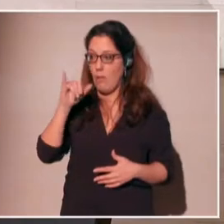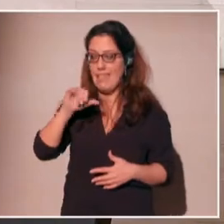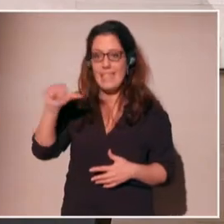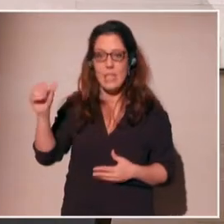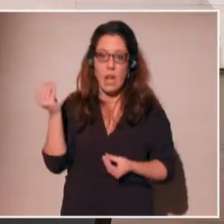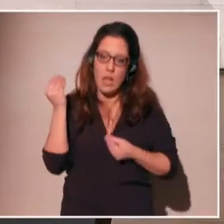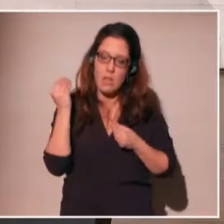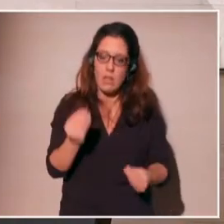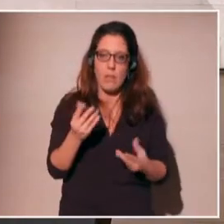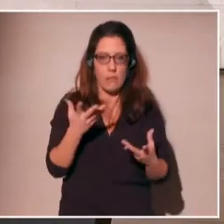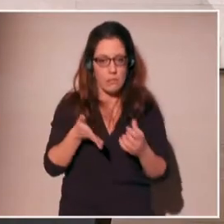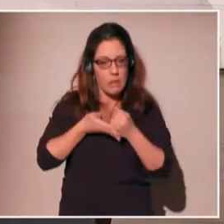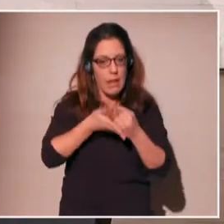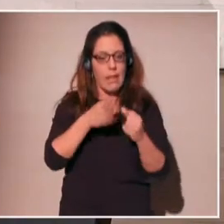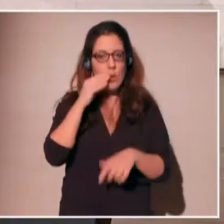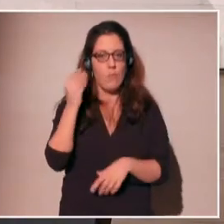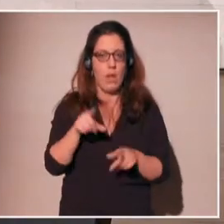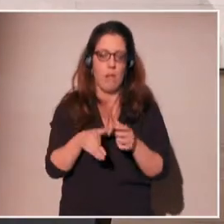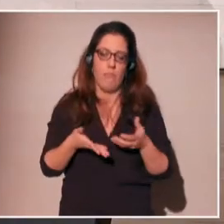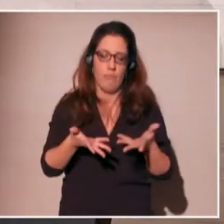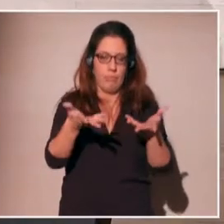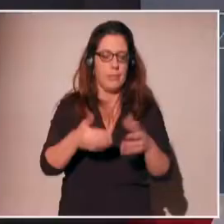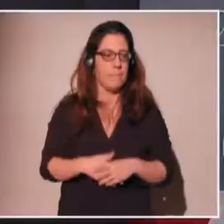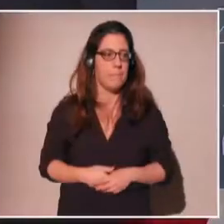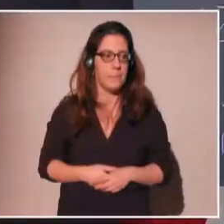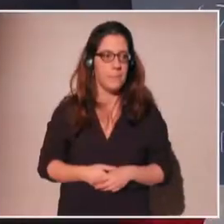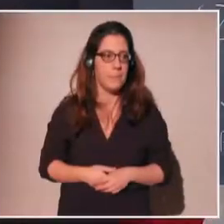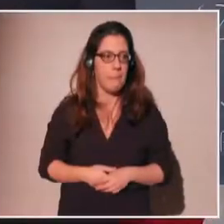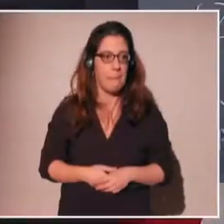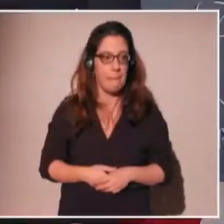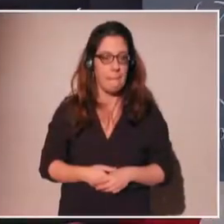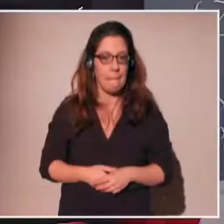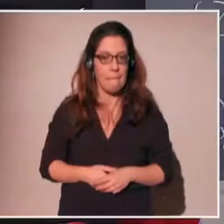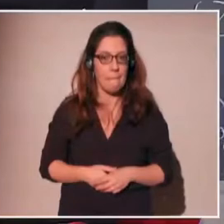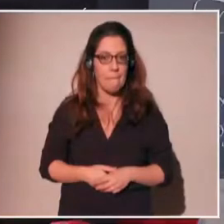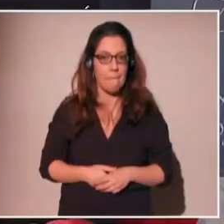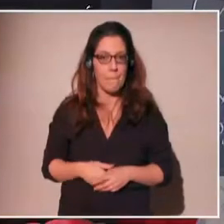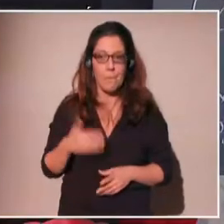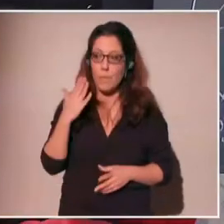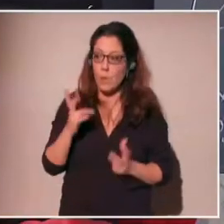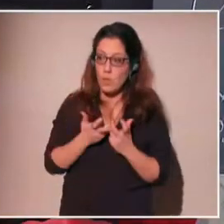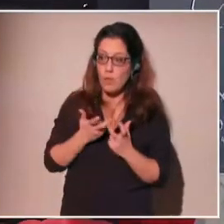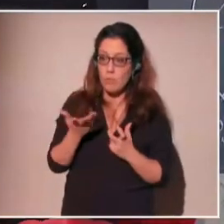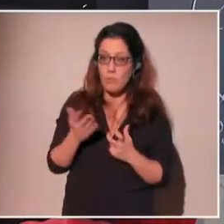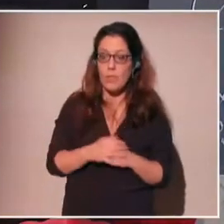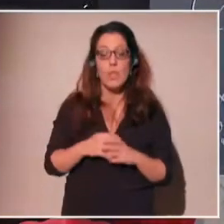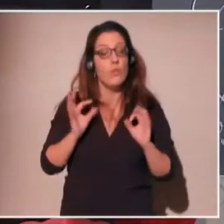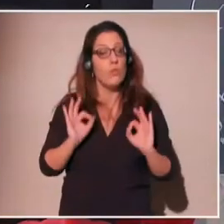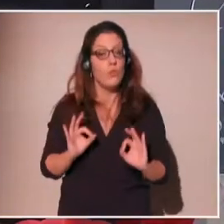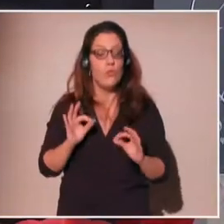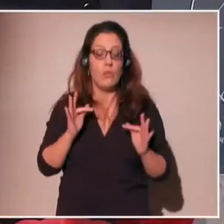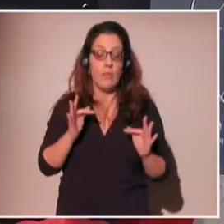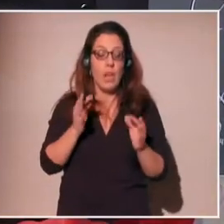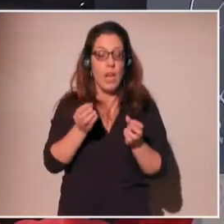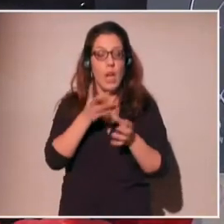Grégory, you have an example in mind? Maybe two elements about augmented human and people-centric.